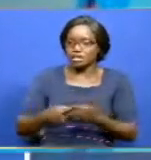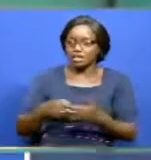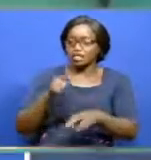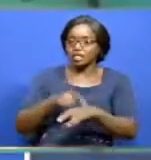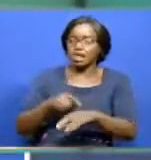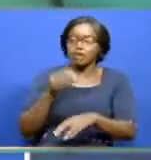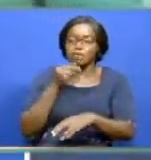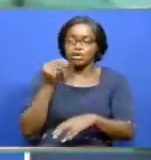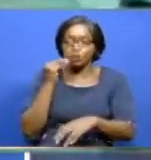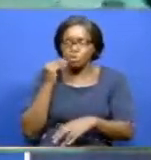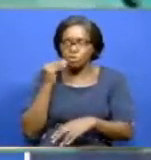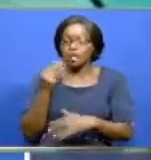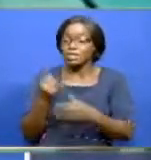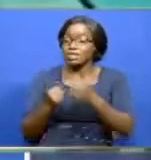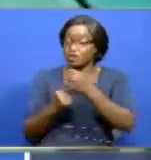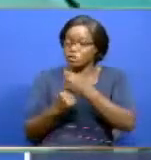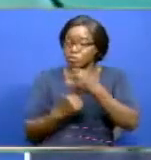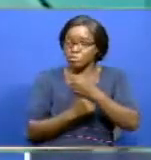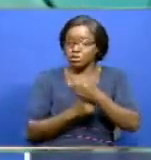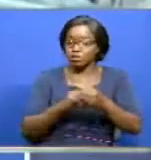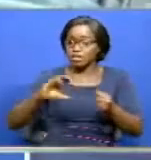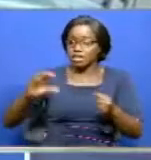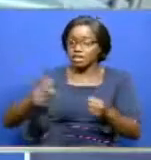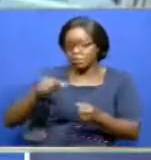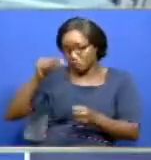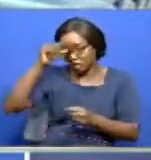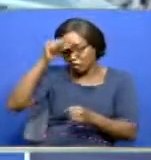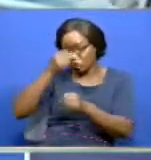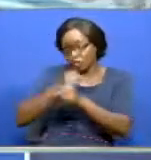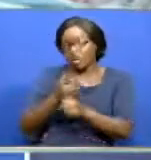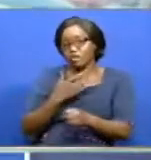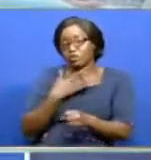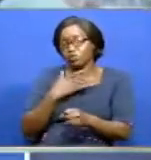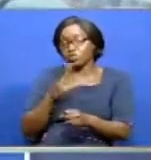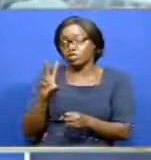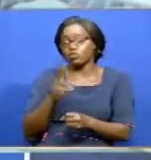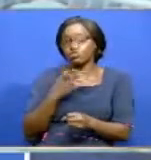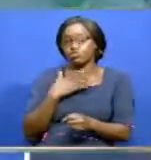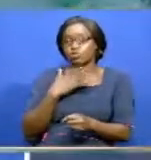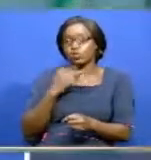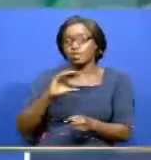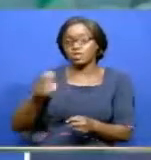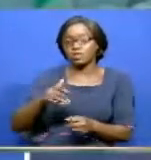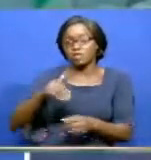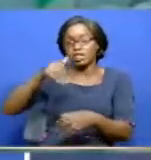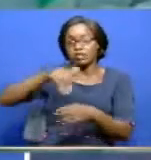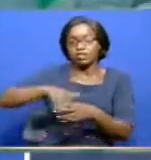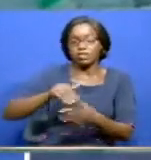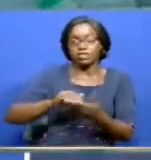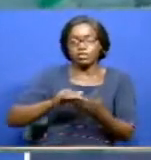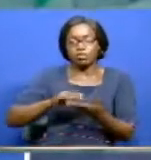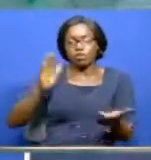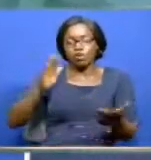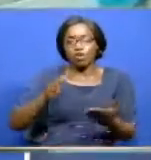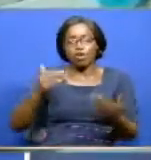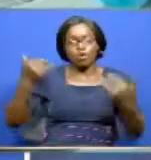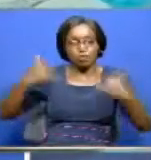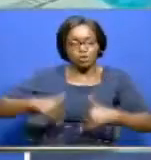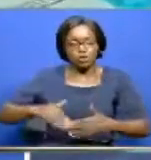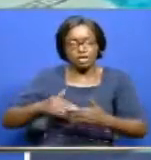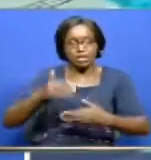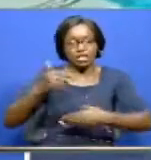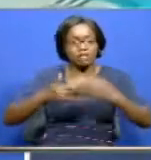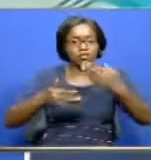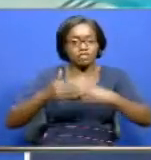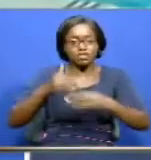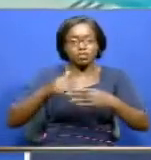of Nurses and the Kenya County Government Workers Union. The two unions want counties to invest more on personnel and infrastructure